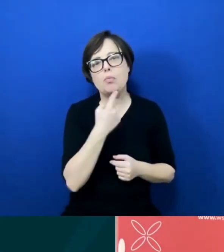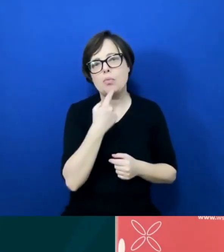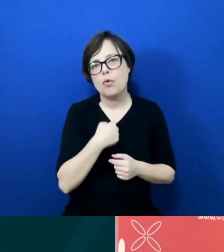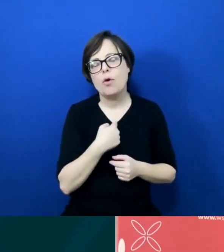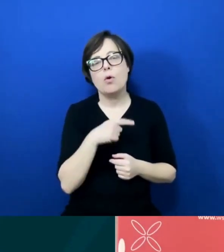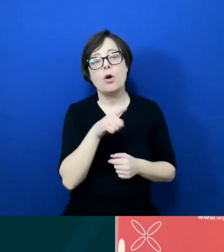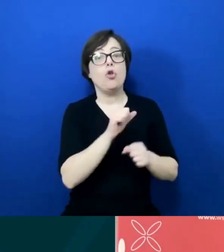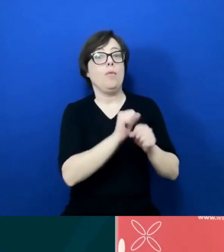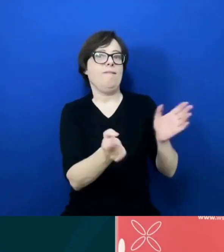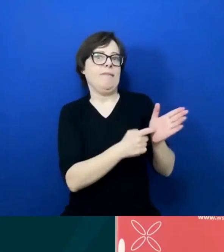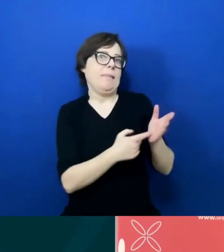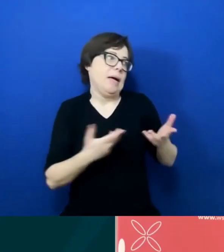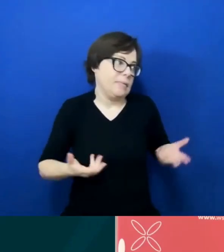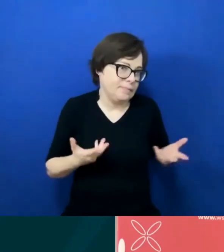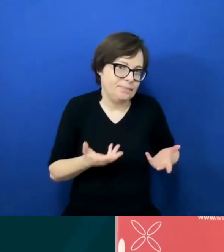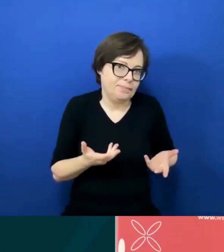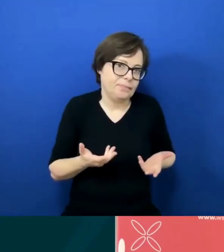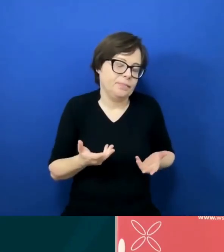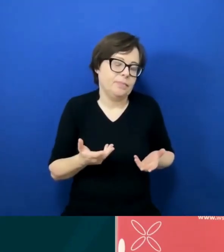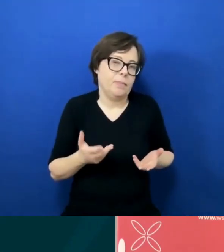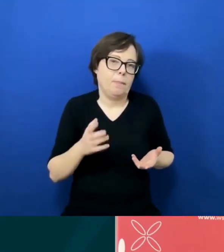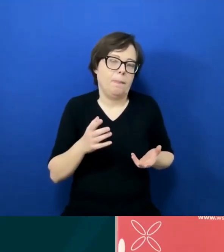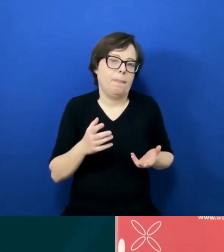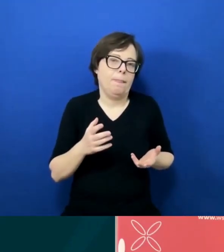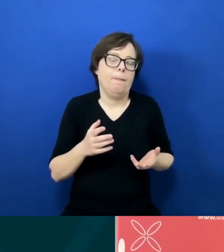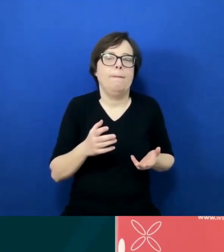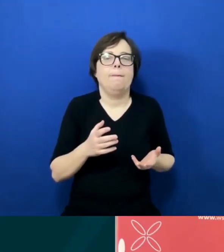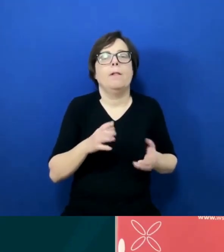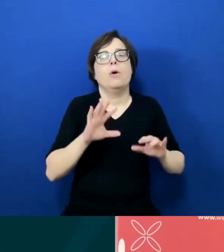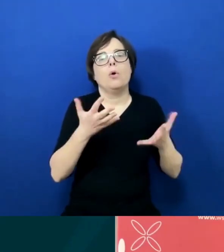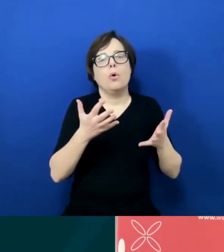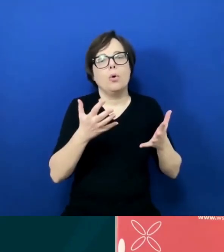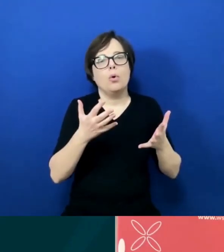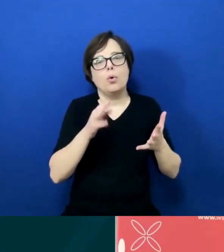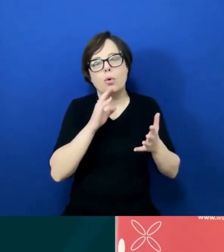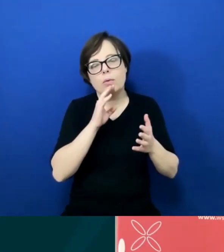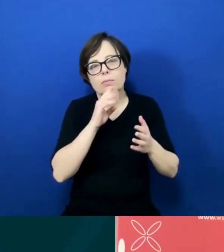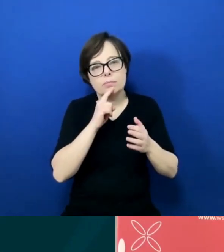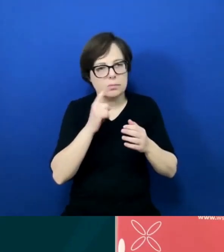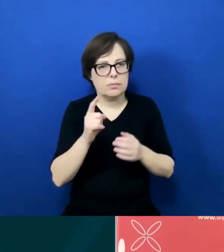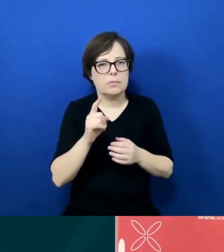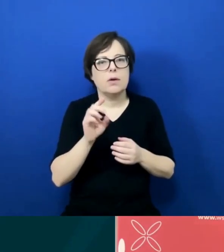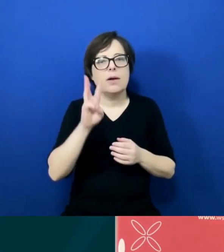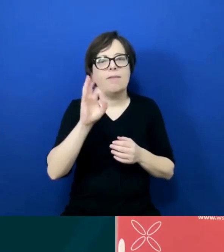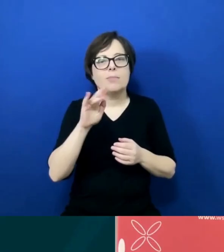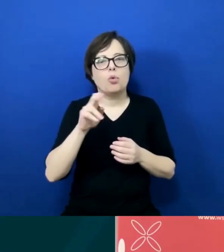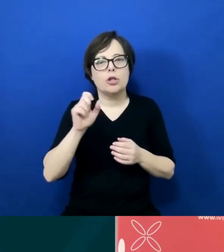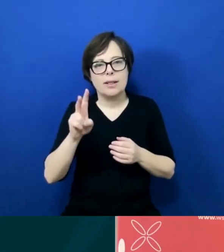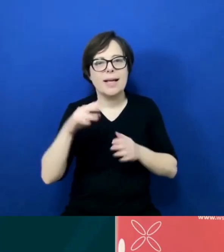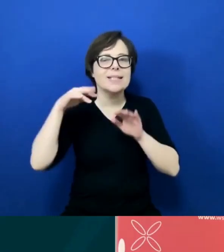land, so these are the requirements that you want to limit, but also